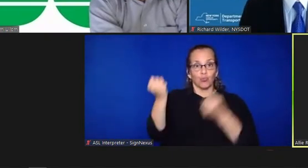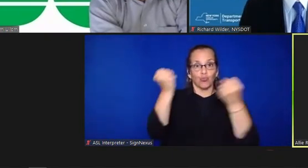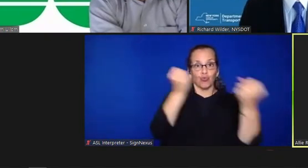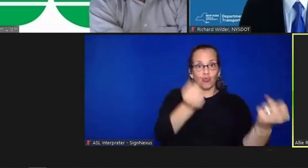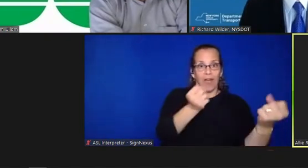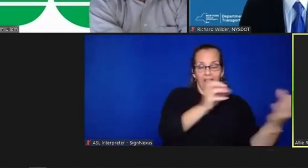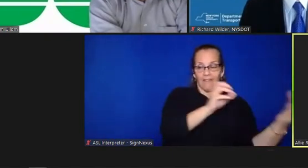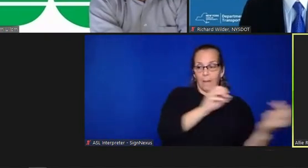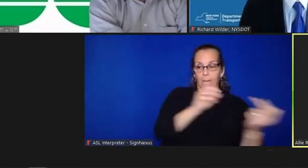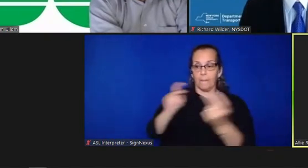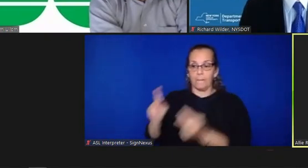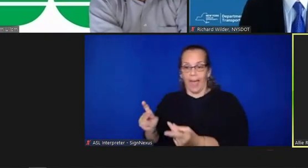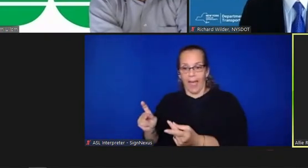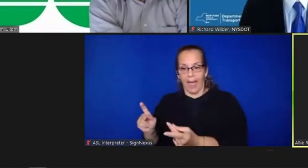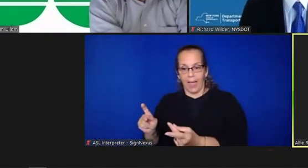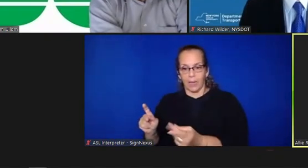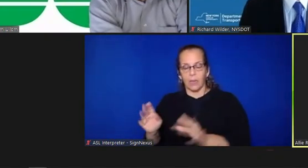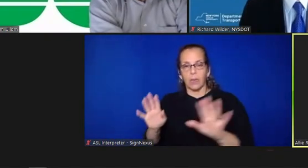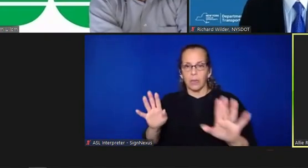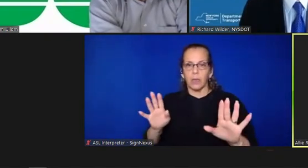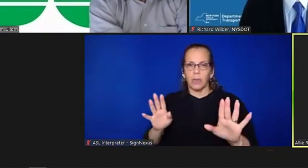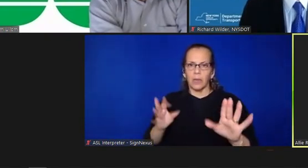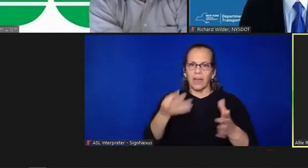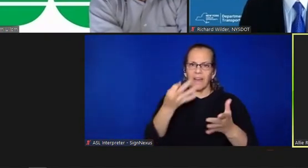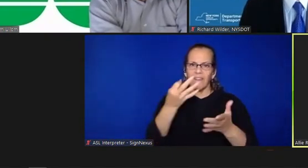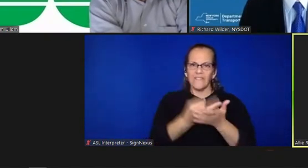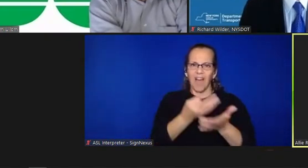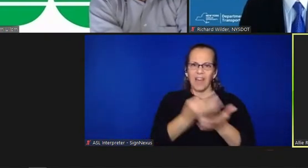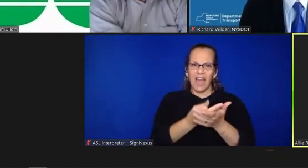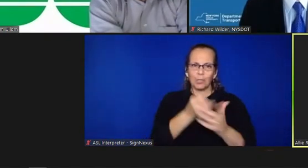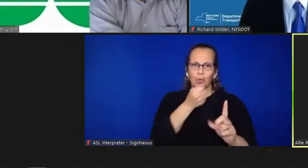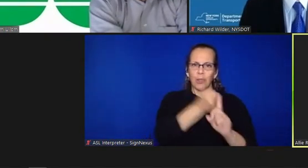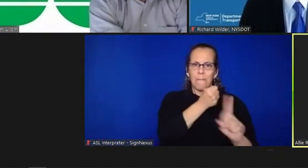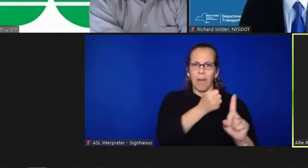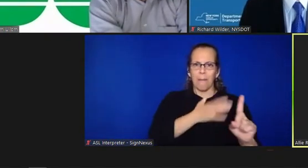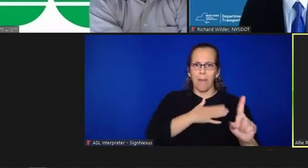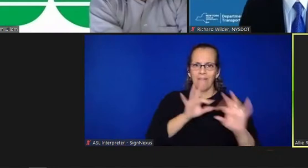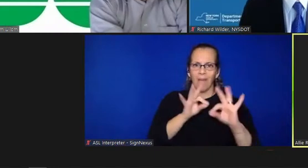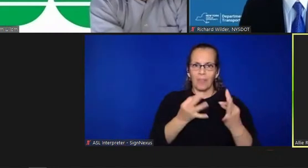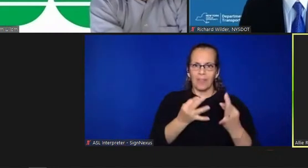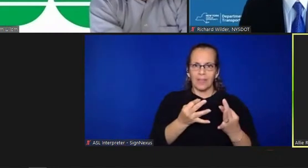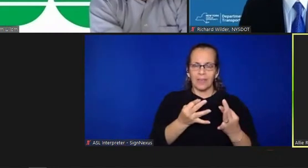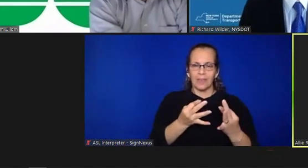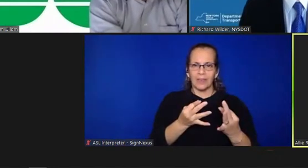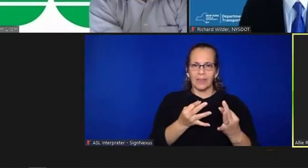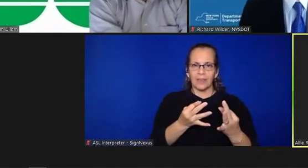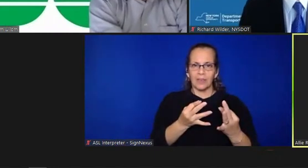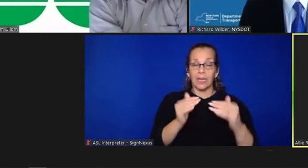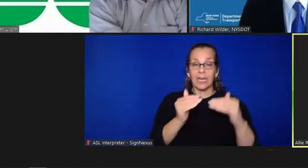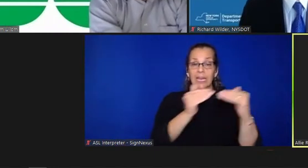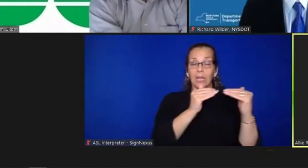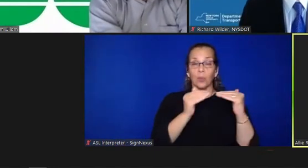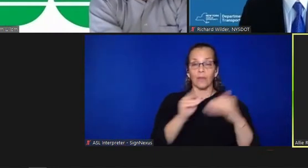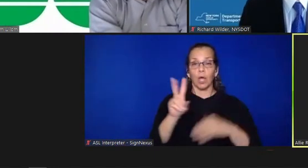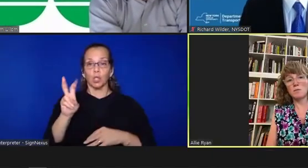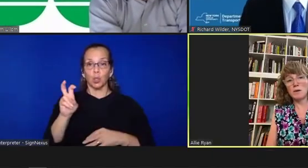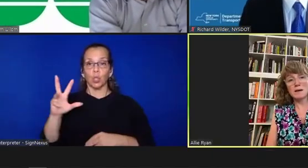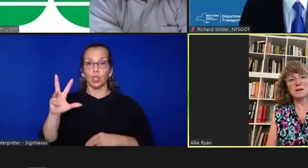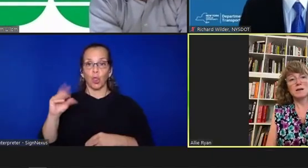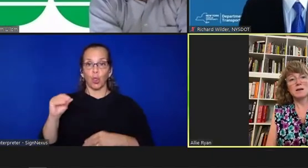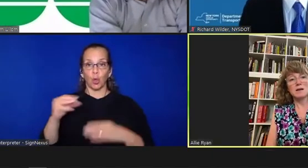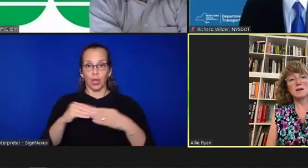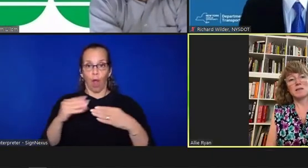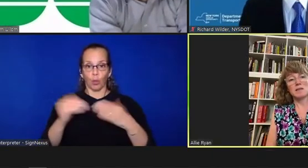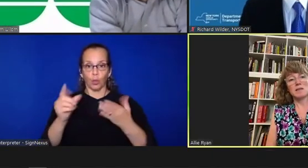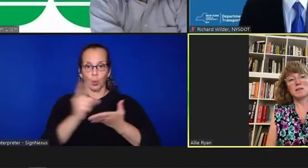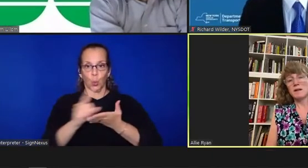home it has a real Financial impact on my family which equates to 230 dollars a